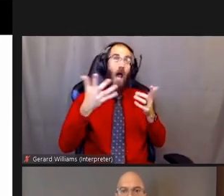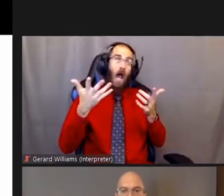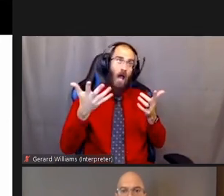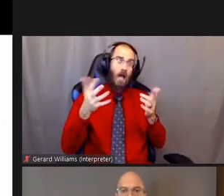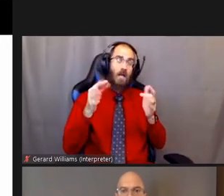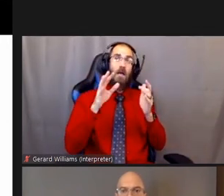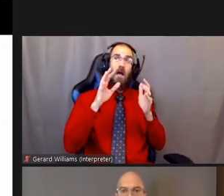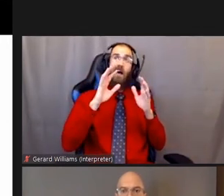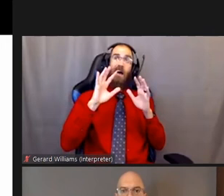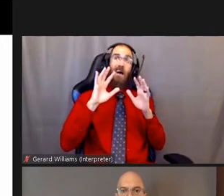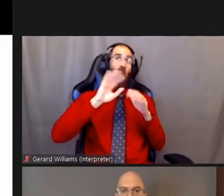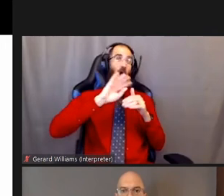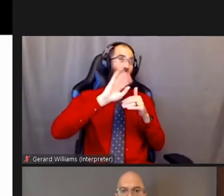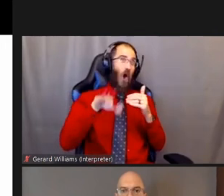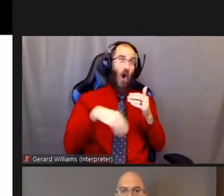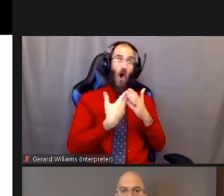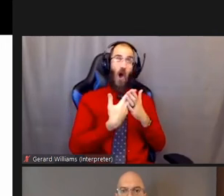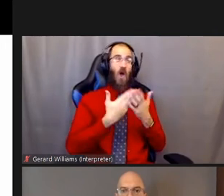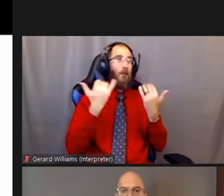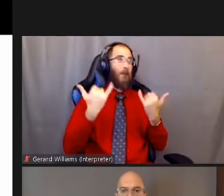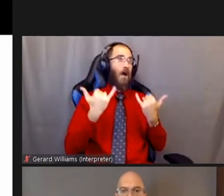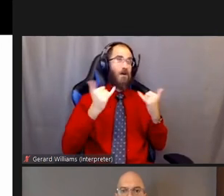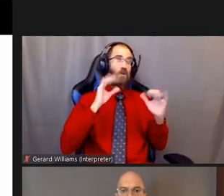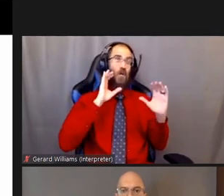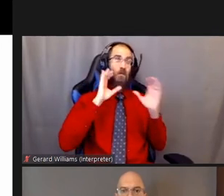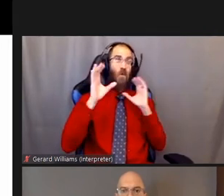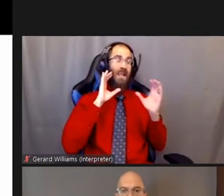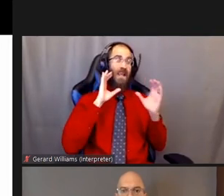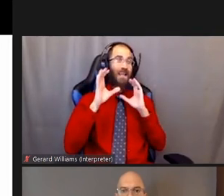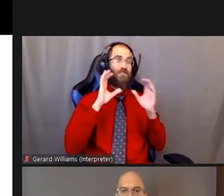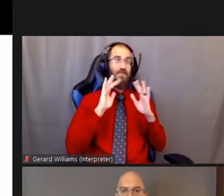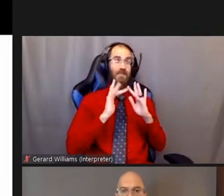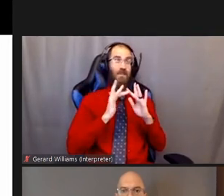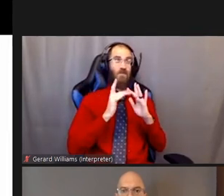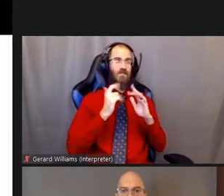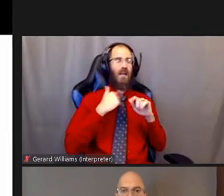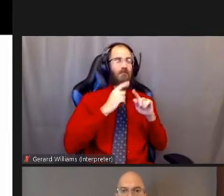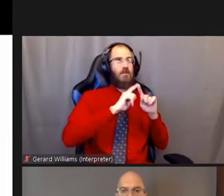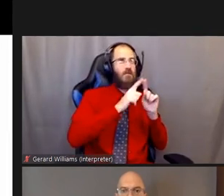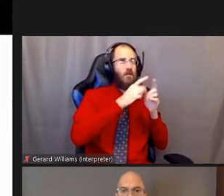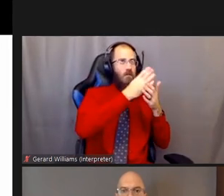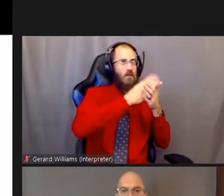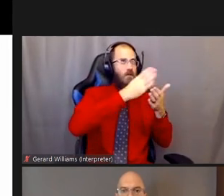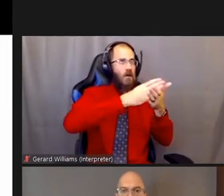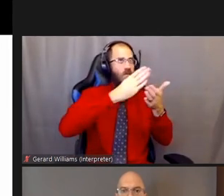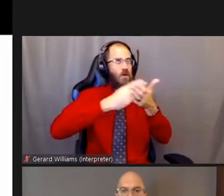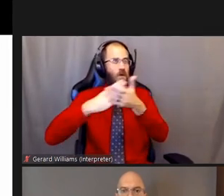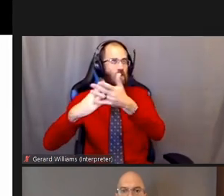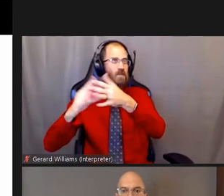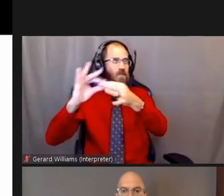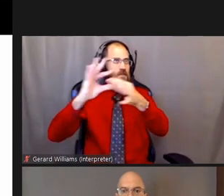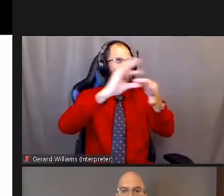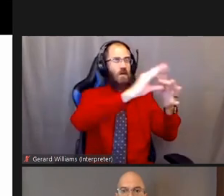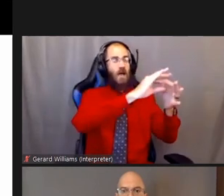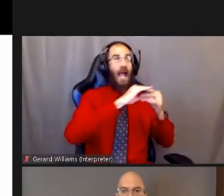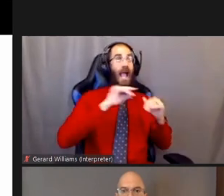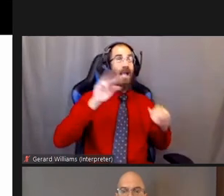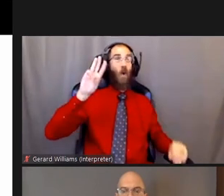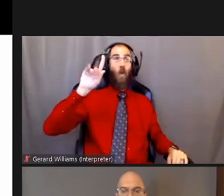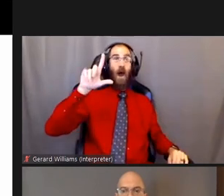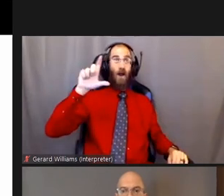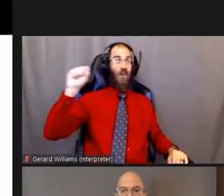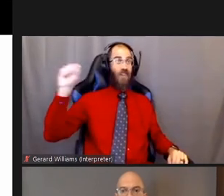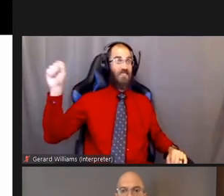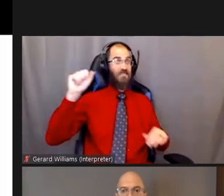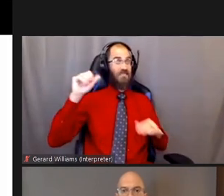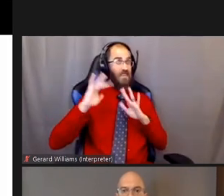all modern communications networks ultimately have different components, and wireless networks need to connect to backhaul